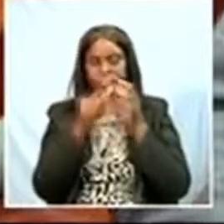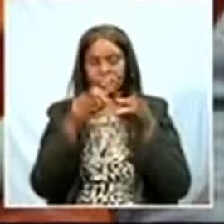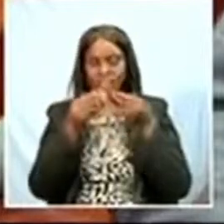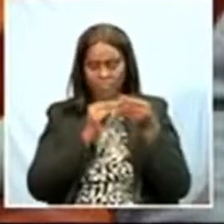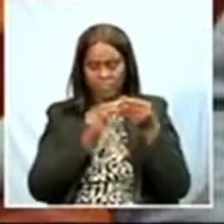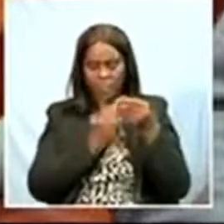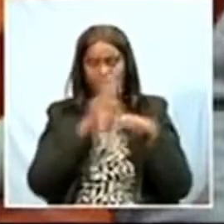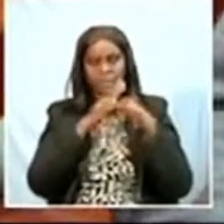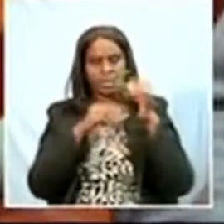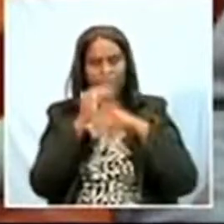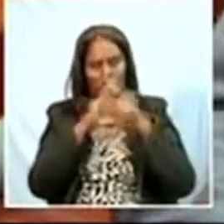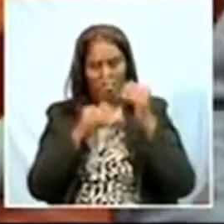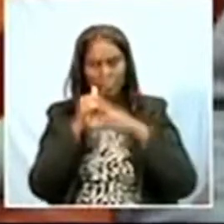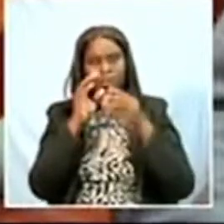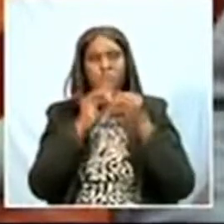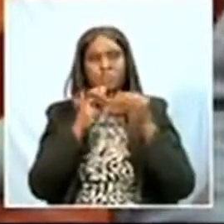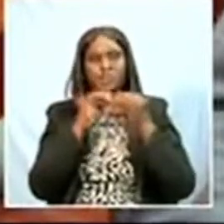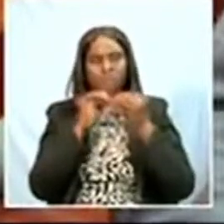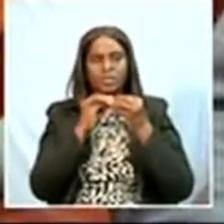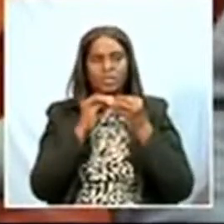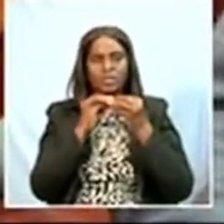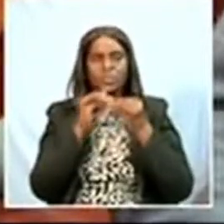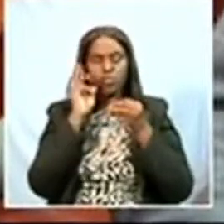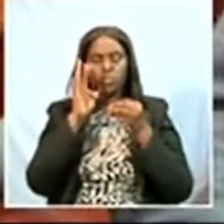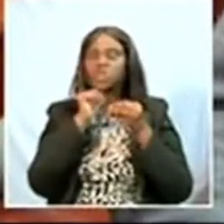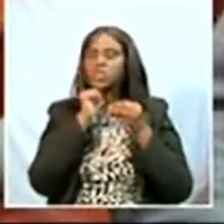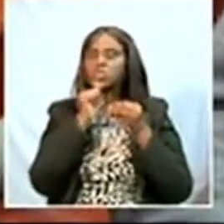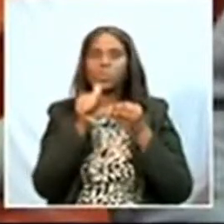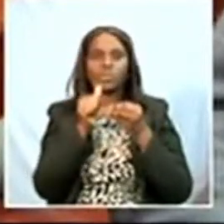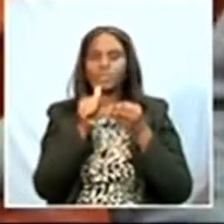us comfort that there will not be